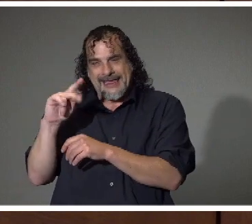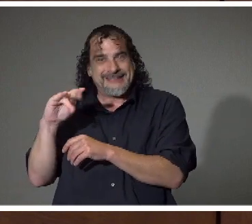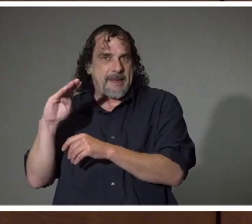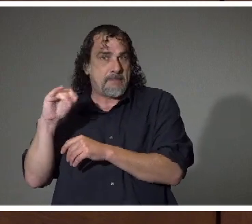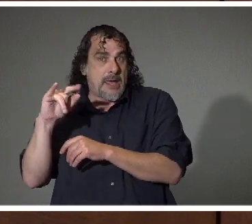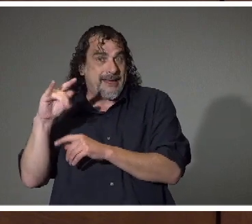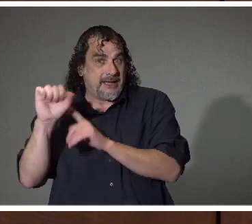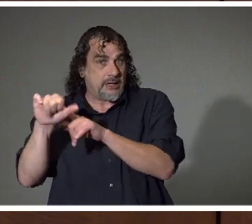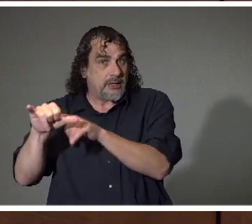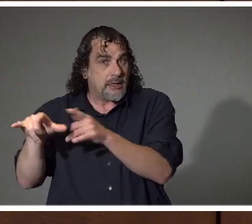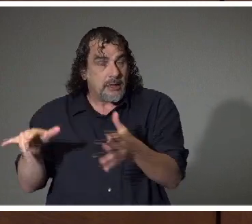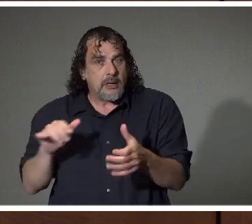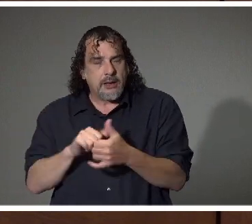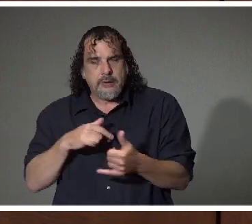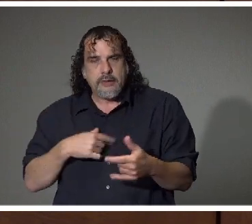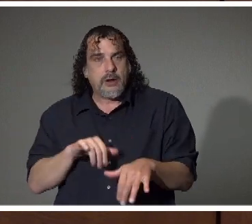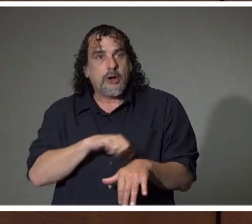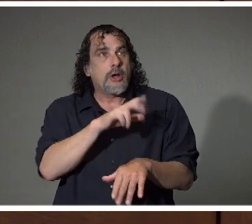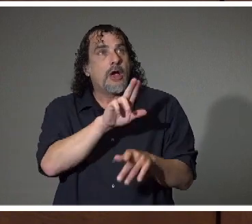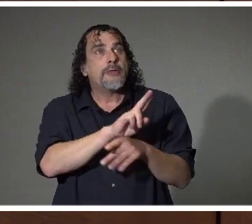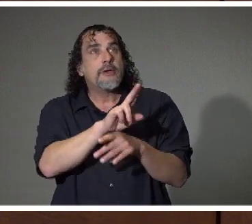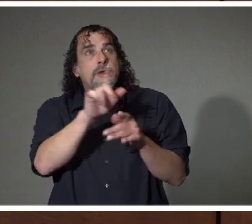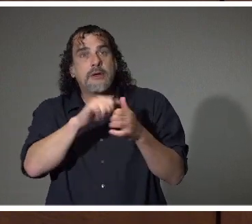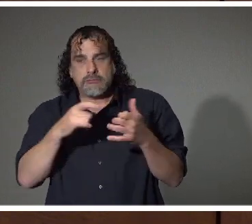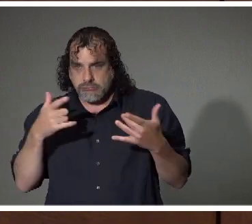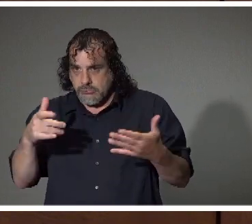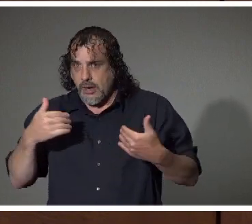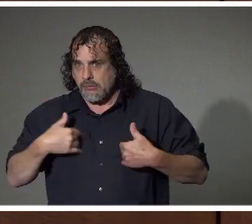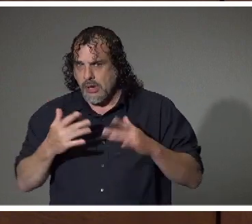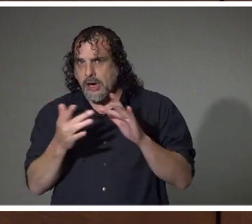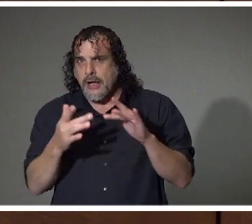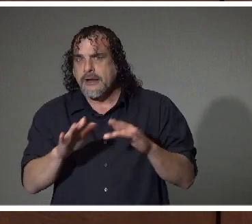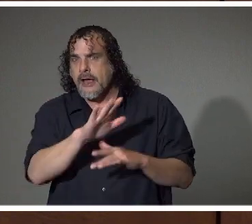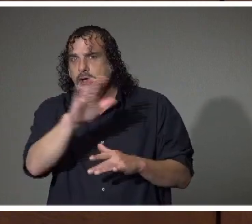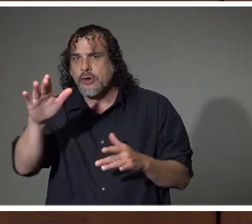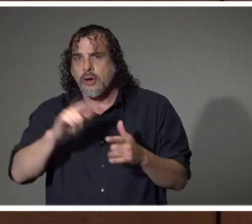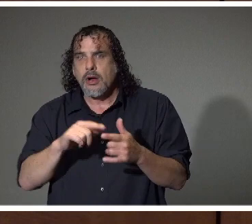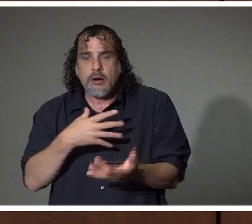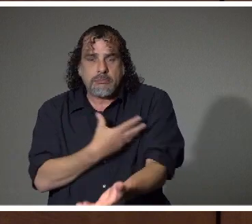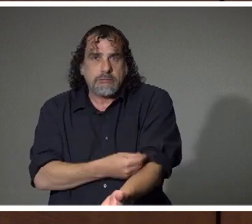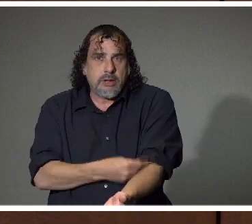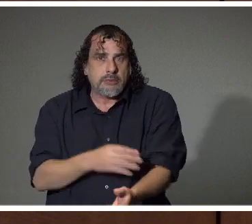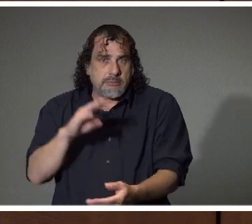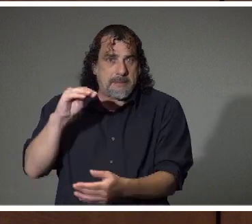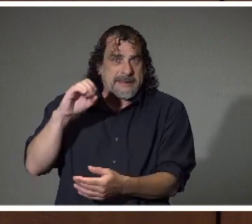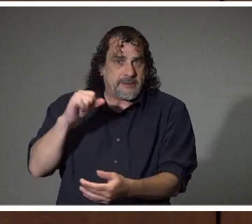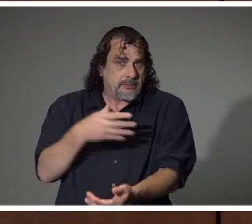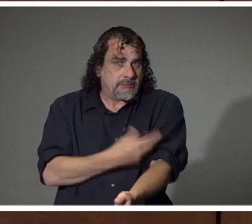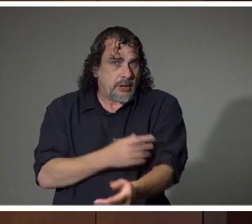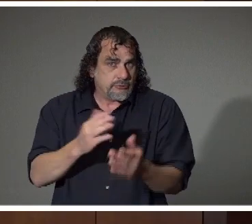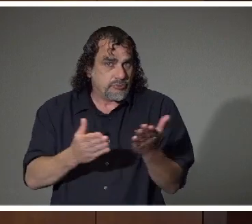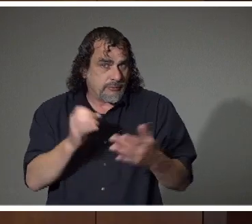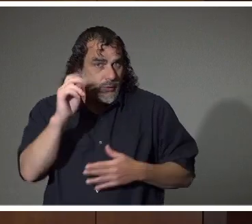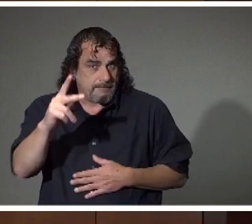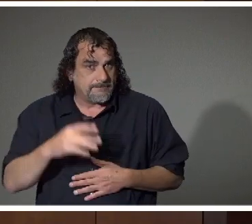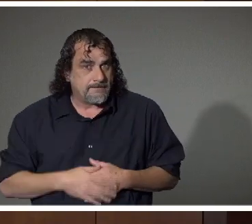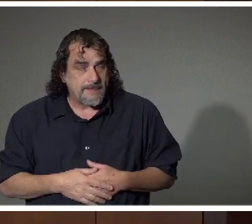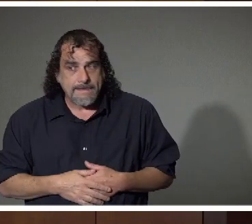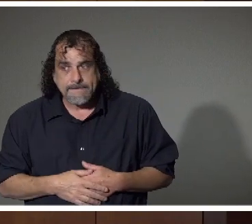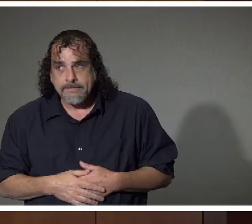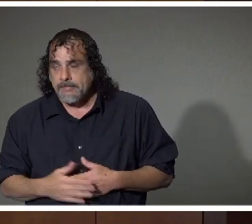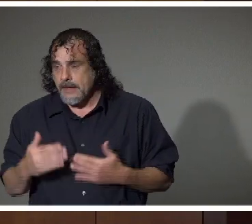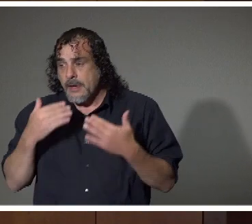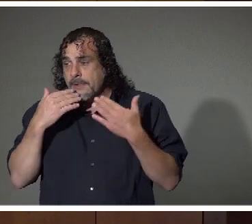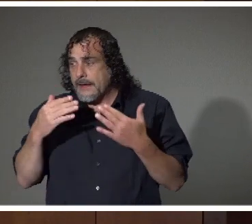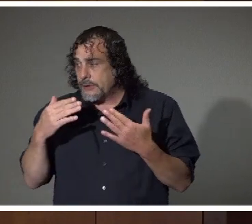Mississippians, other people across the country, and you've had coronavirus, please contact Mississippi Blood Services about donating plasma. Thank you, sir. Thank you, Dr.